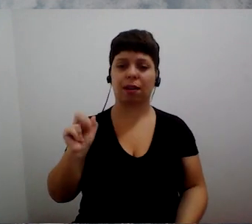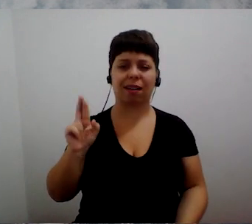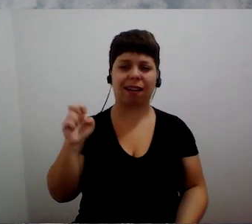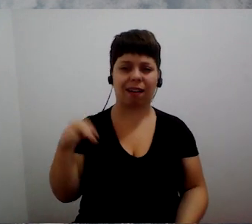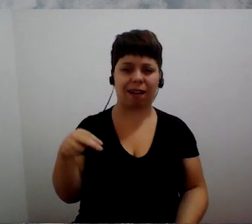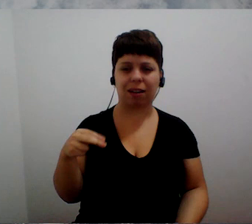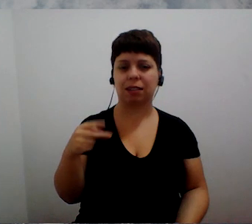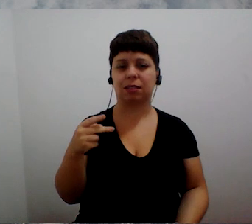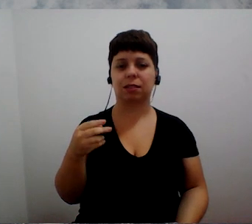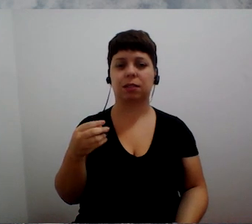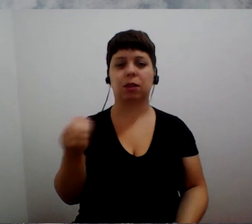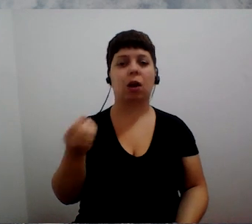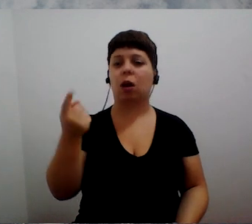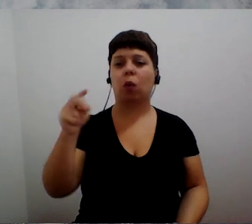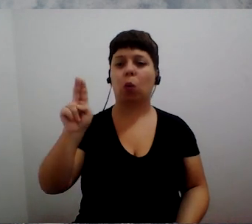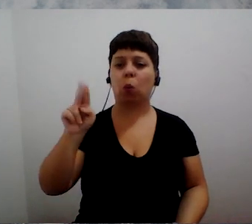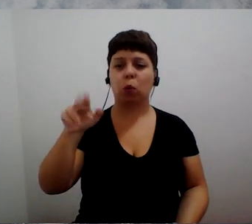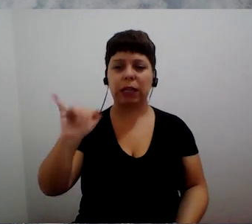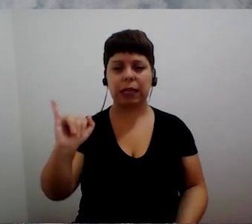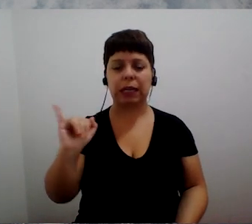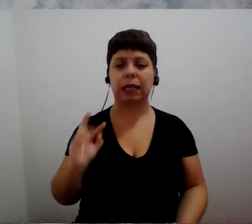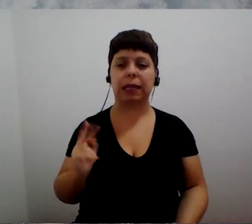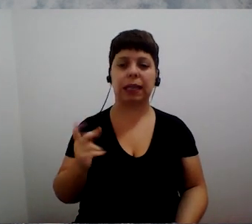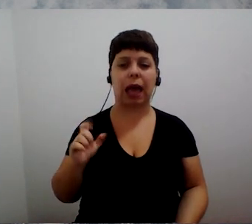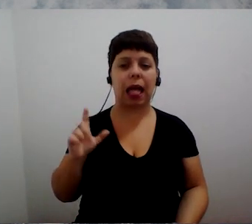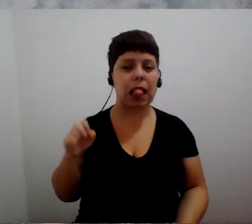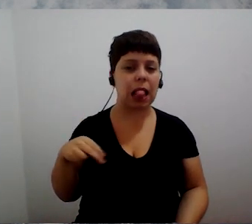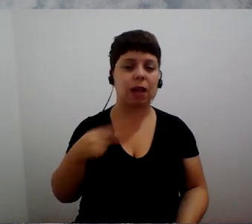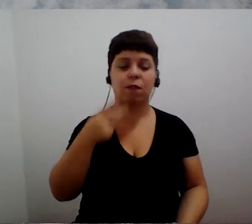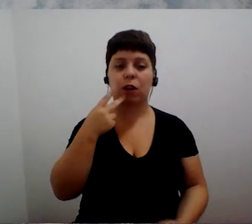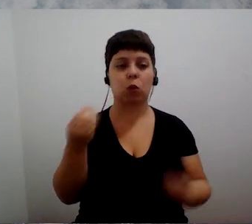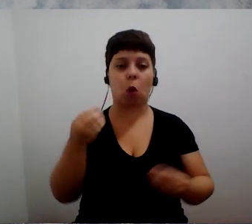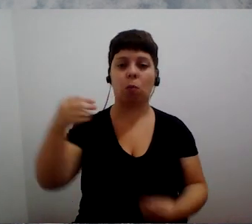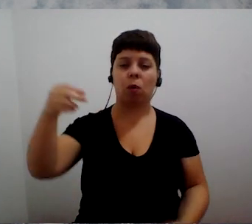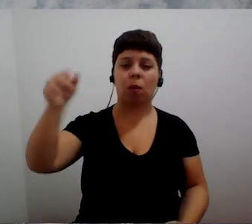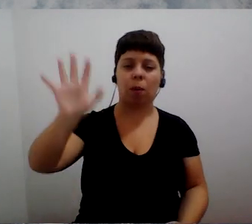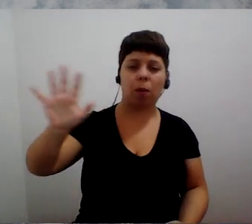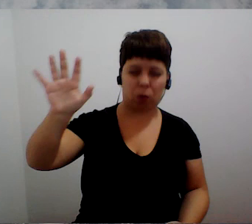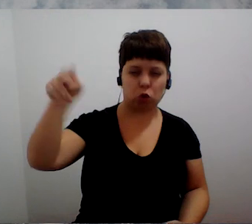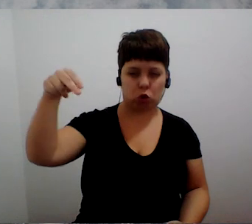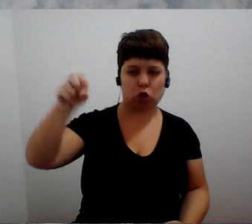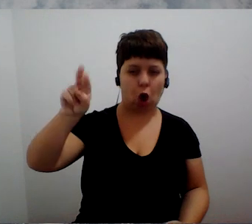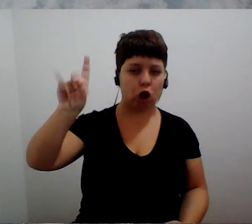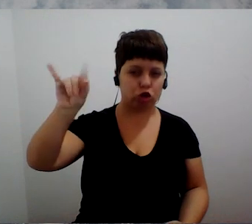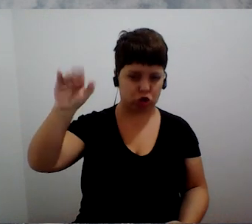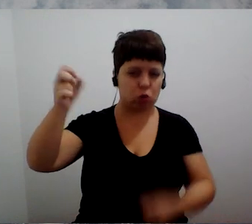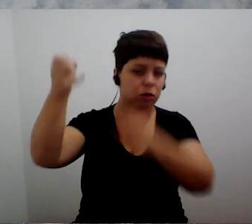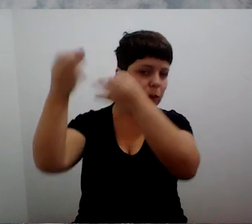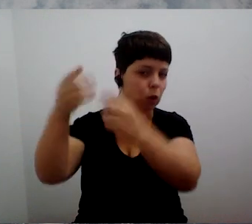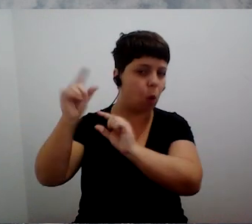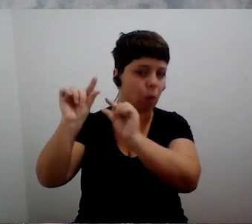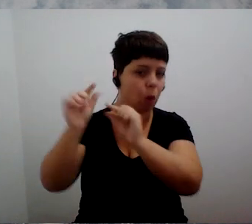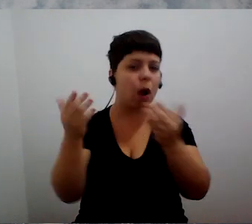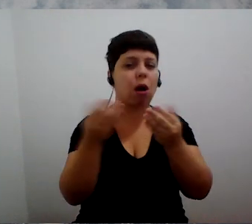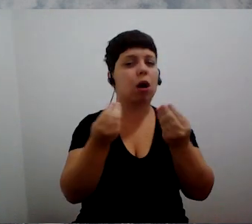would like to ask Karin to make perhaps a link between what Uni and Helen said in terms of the Nordic countries,